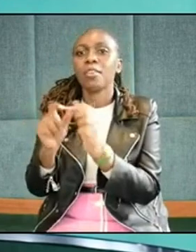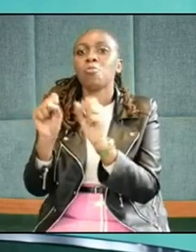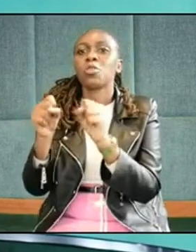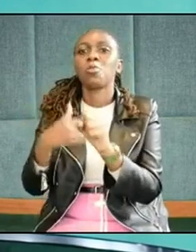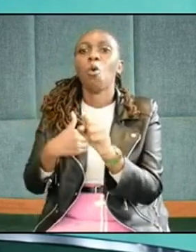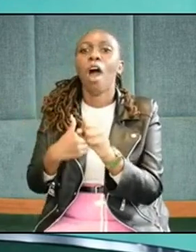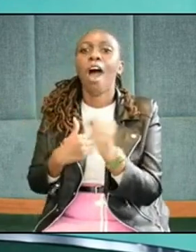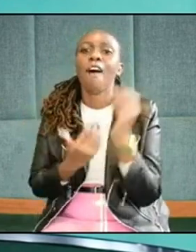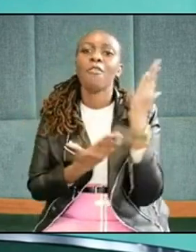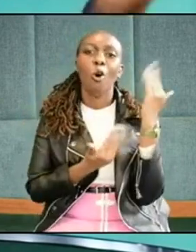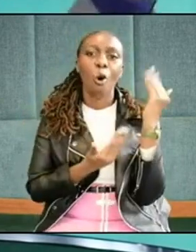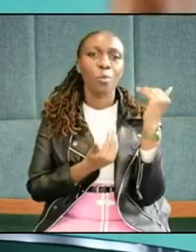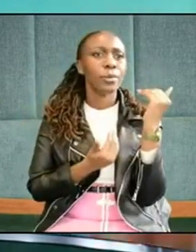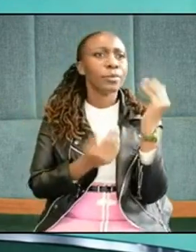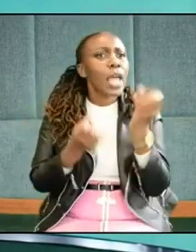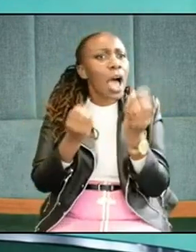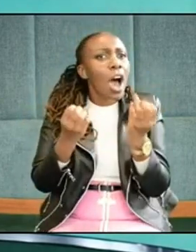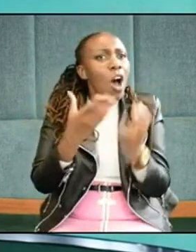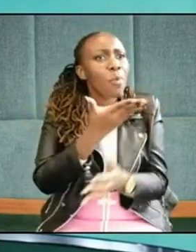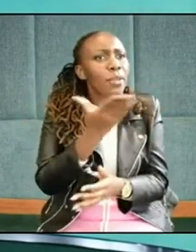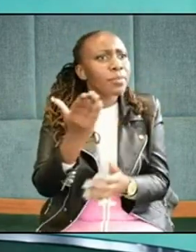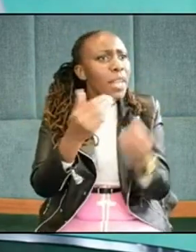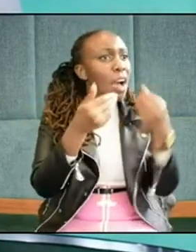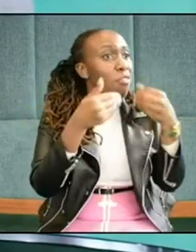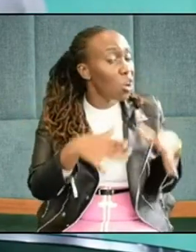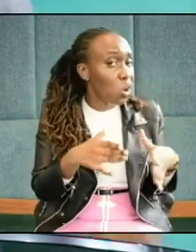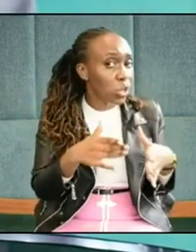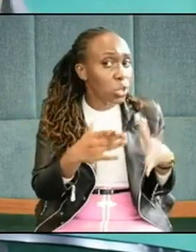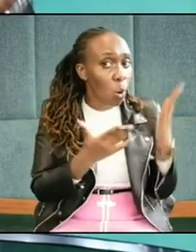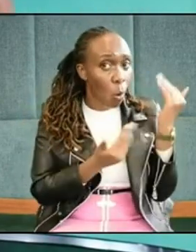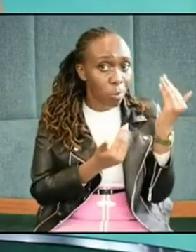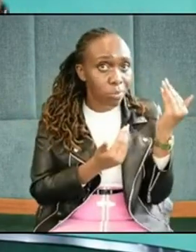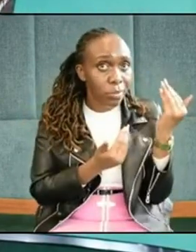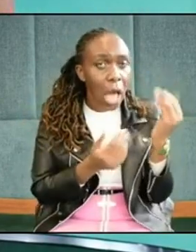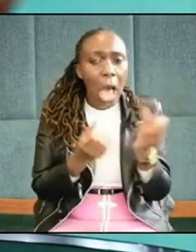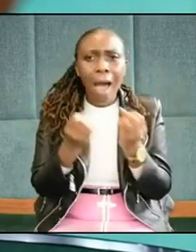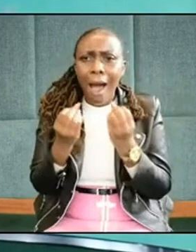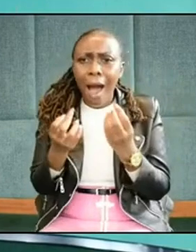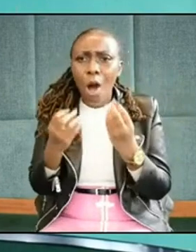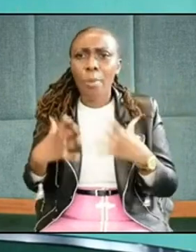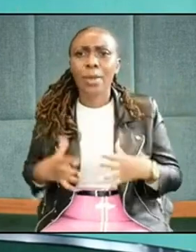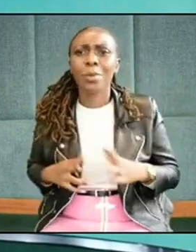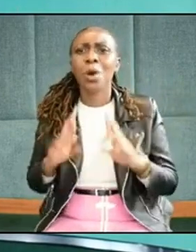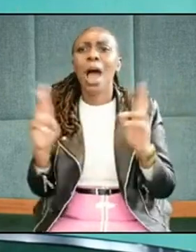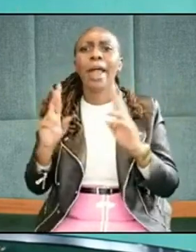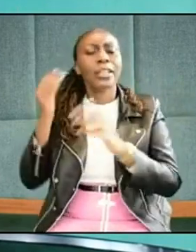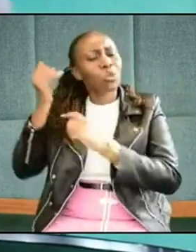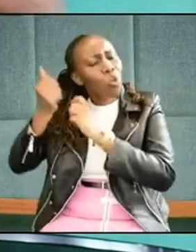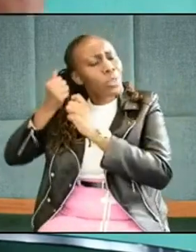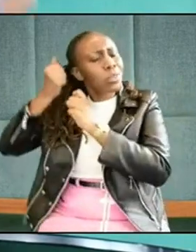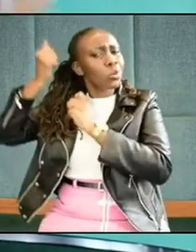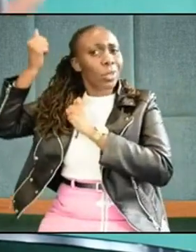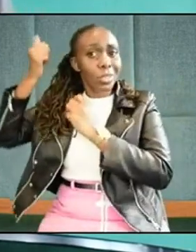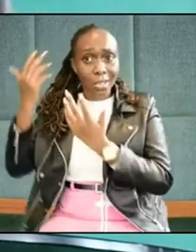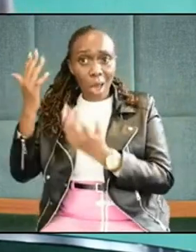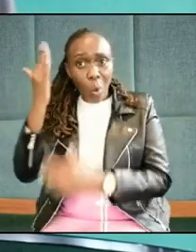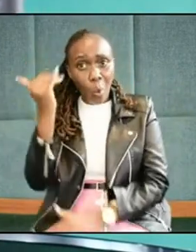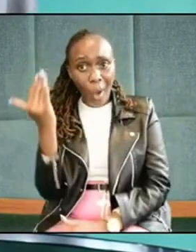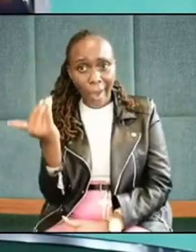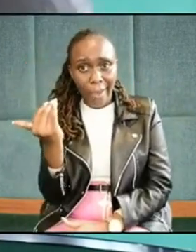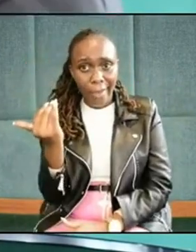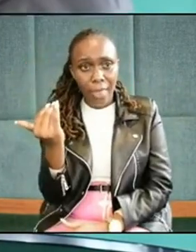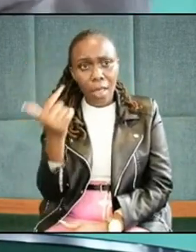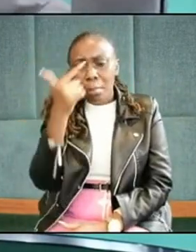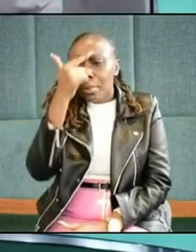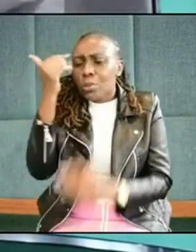hope. Oh, how many people are losing hope today? How many people are ready to commit suicide today? Simply